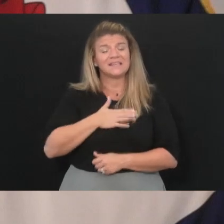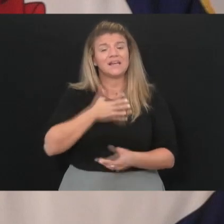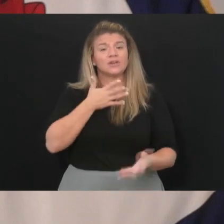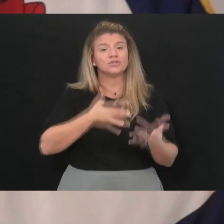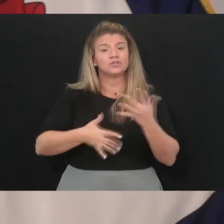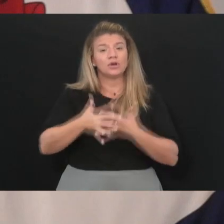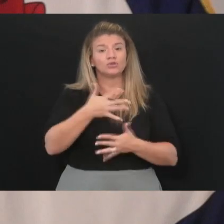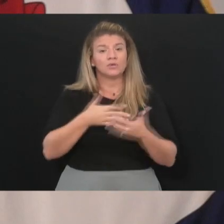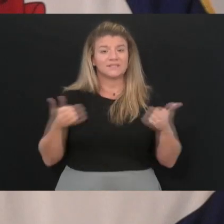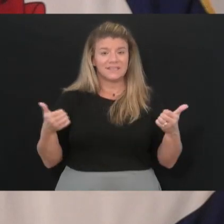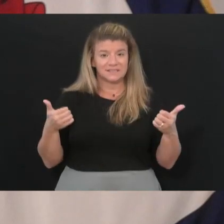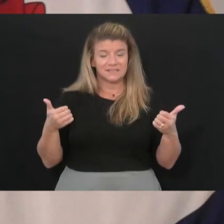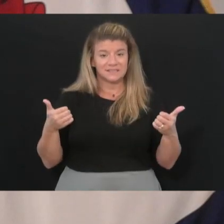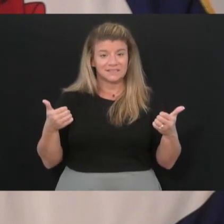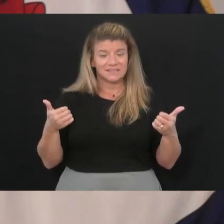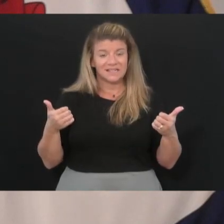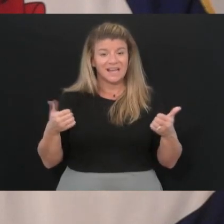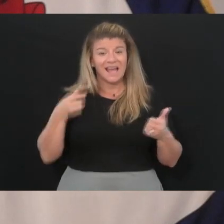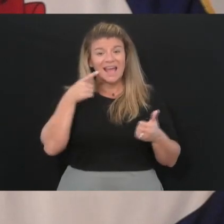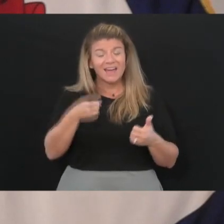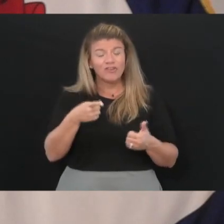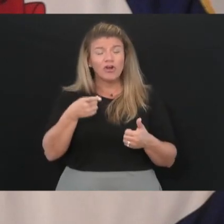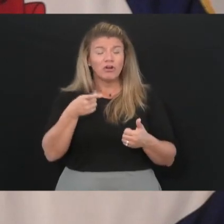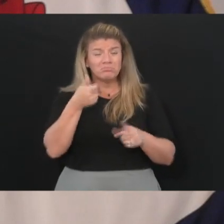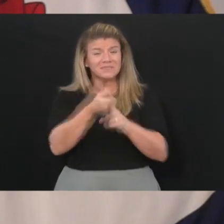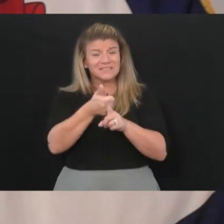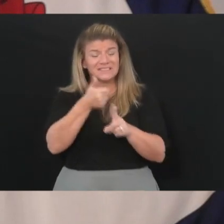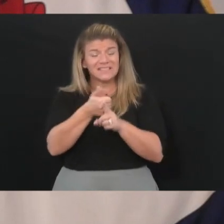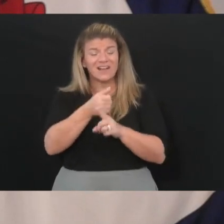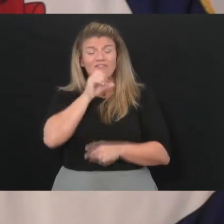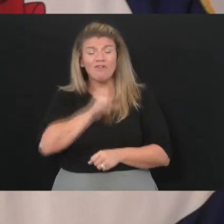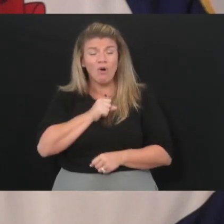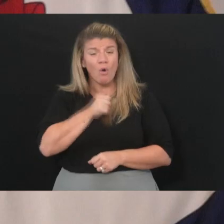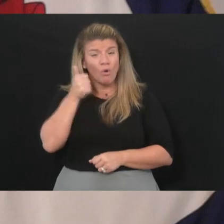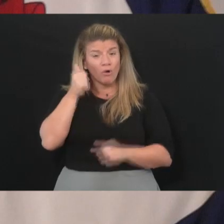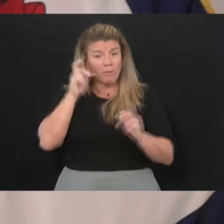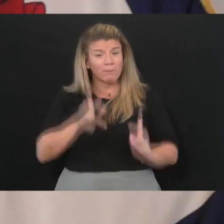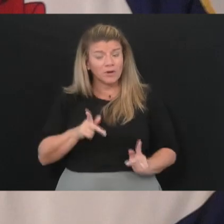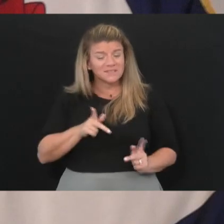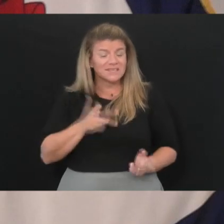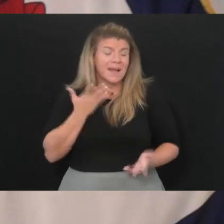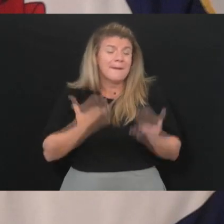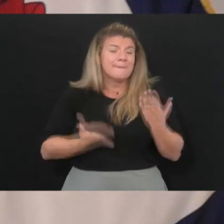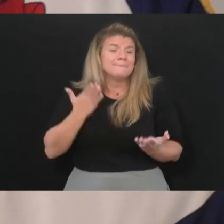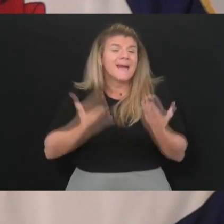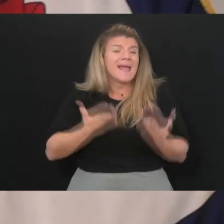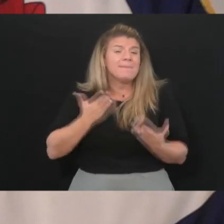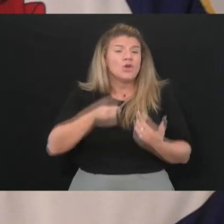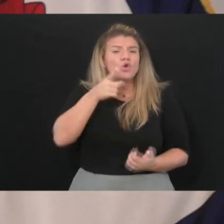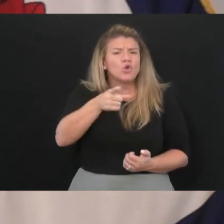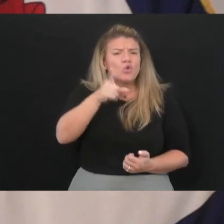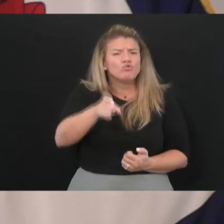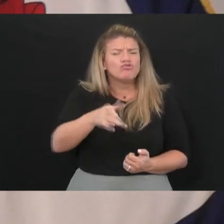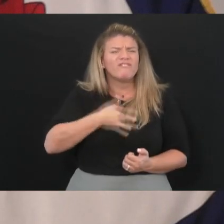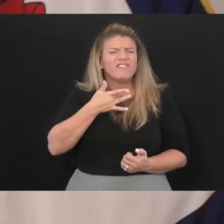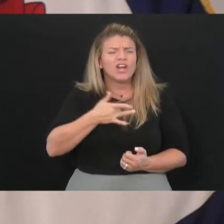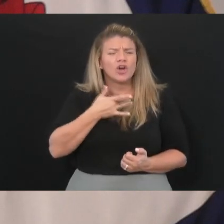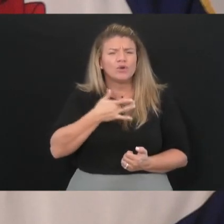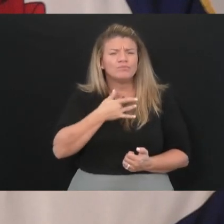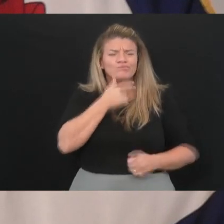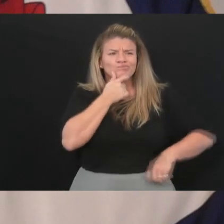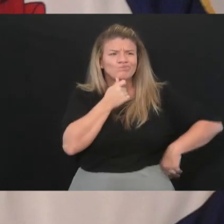social distance. Please, if you're maybe an elderly person, really and truly, You may very well need to think